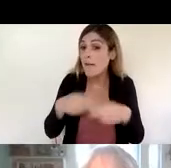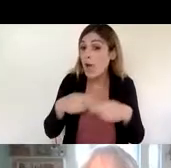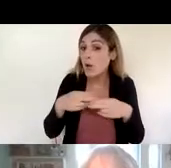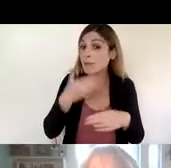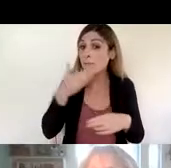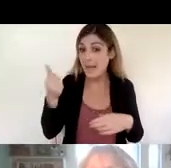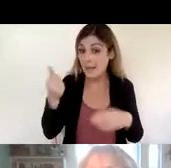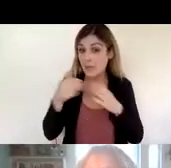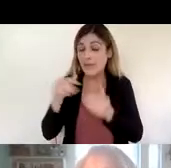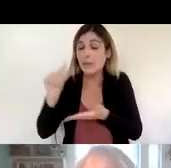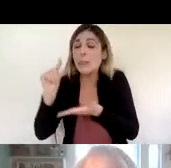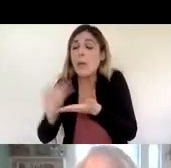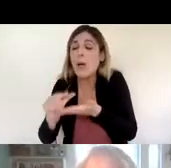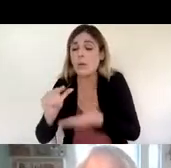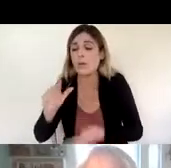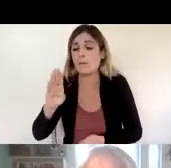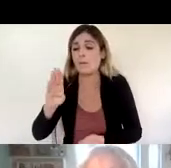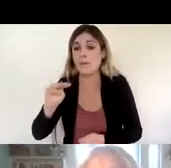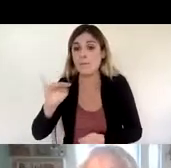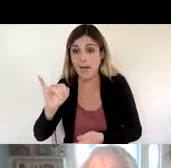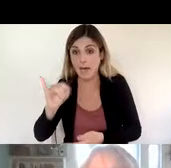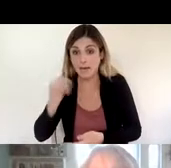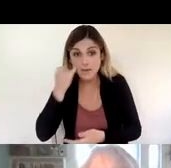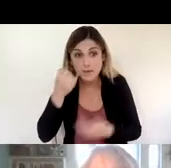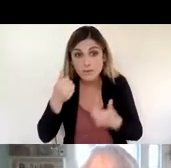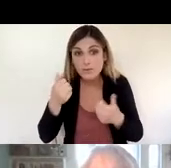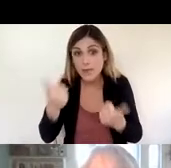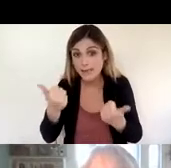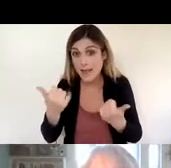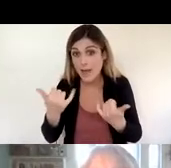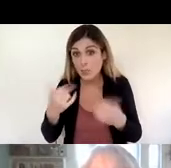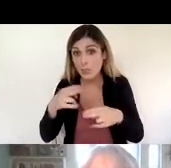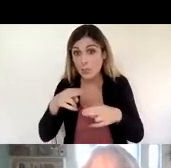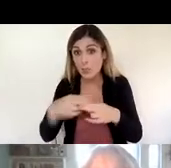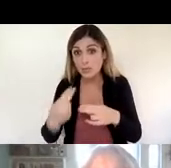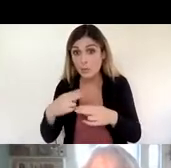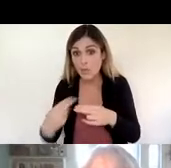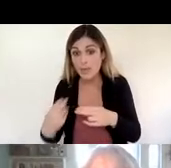BMI. If you're in the process of losing weight, weight loss can take a toll